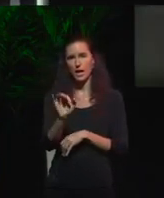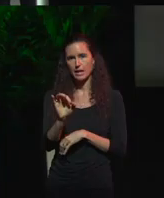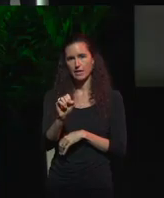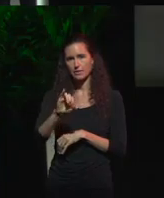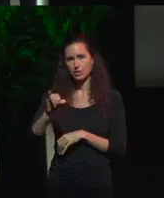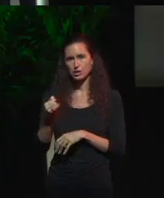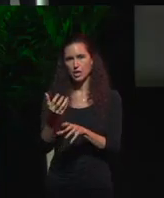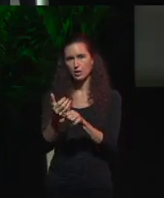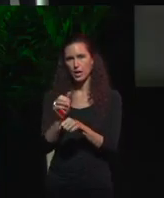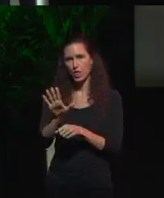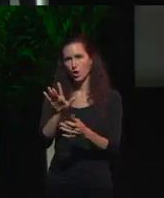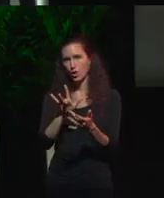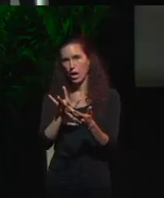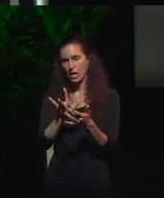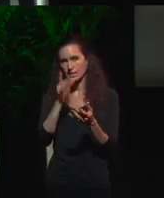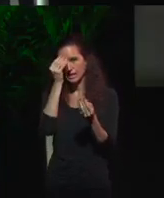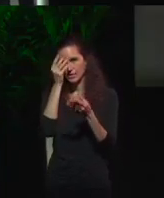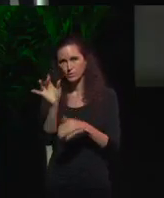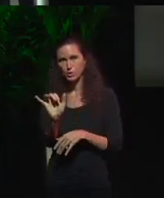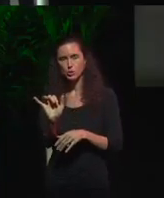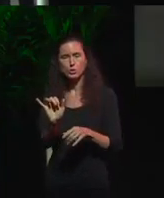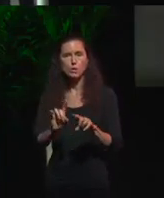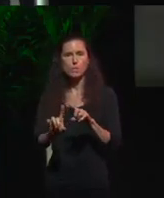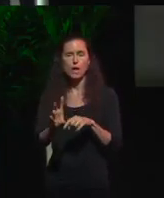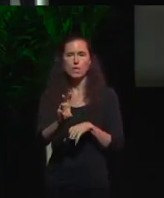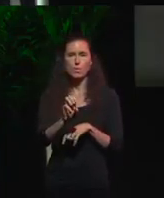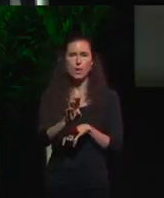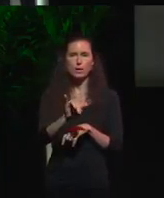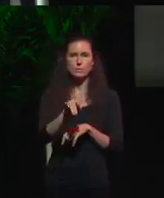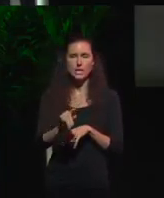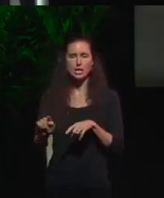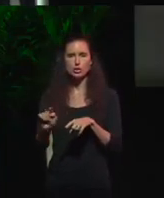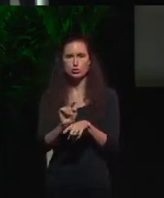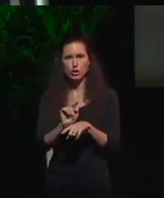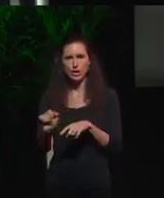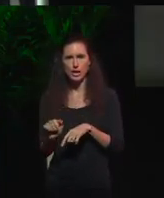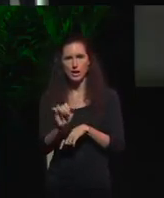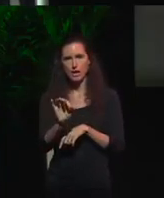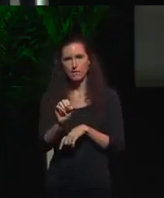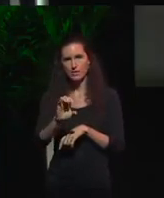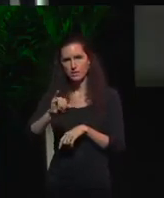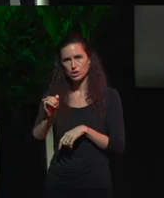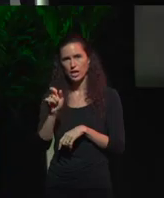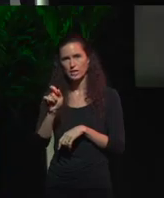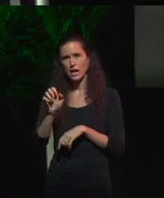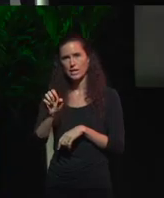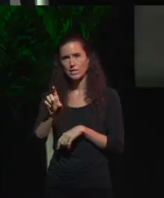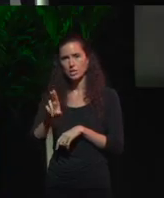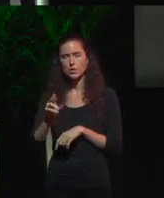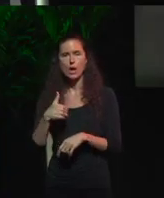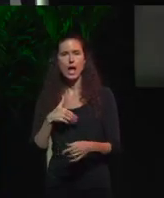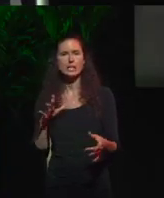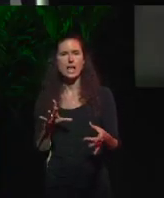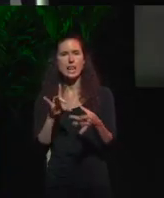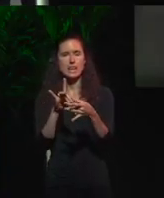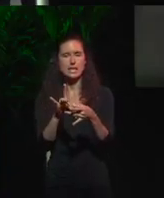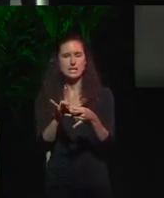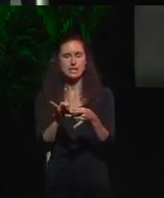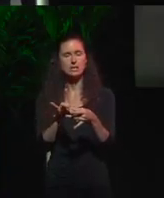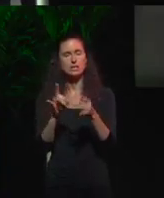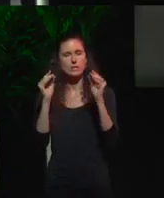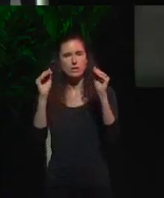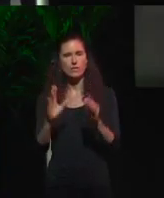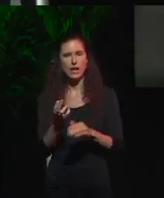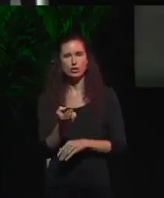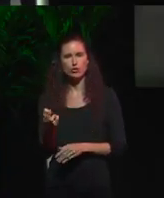academy@fscj.edu to get their contact information, but the website training.fscj.edu does have a link for the Faculty Resource Centers, which